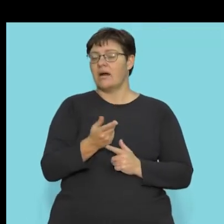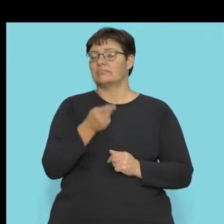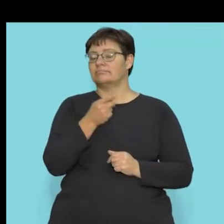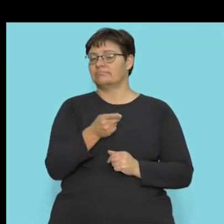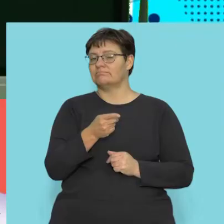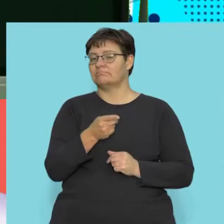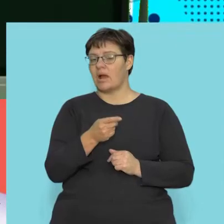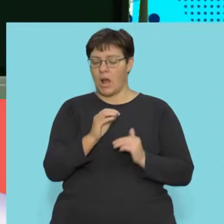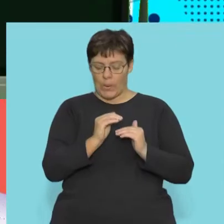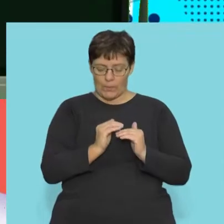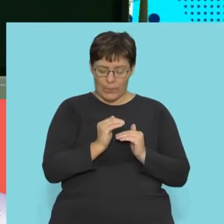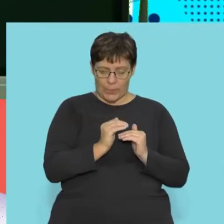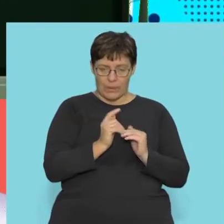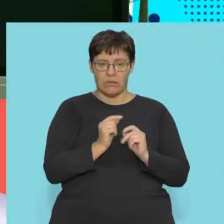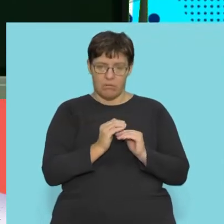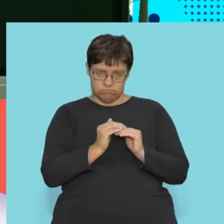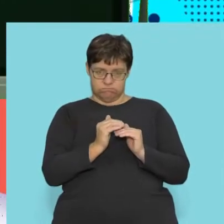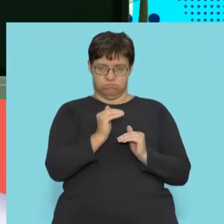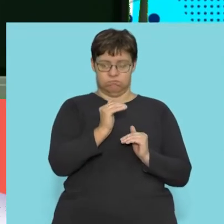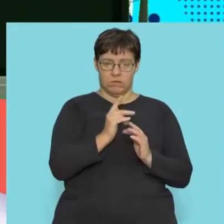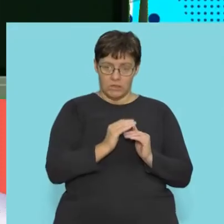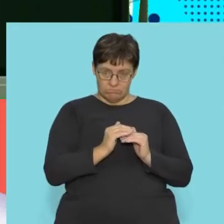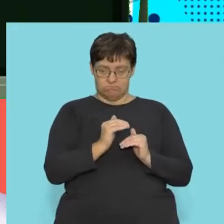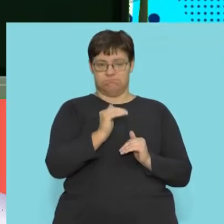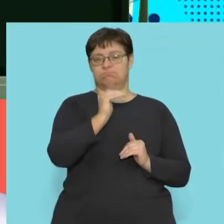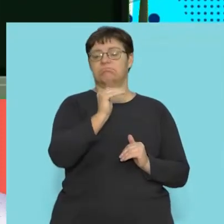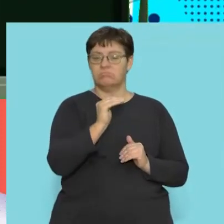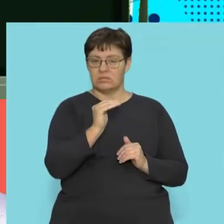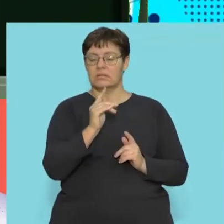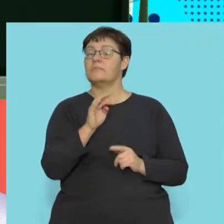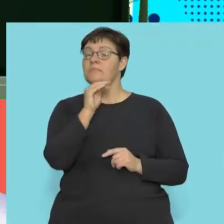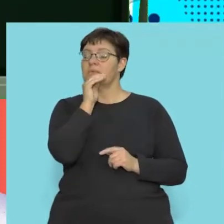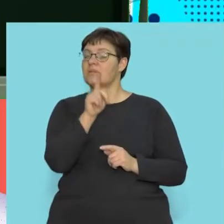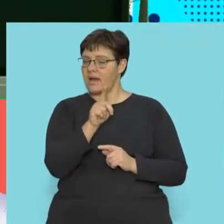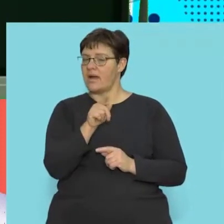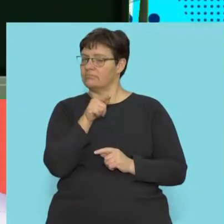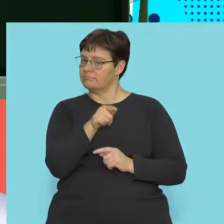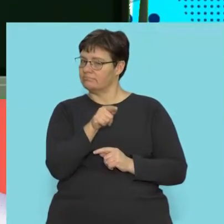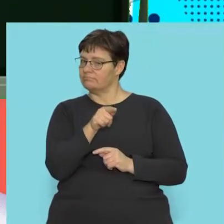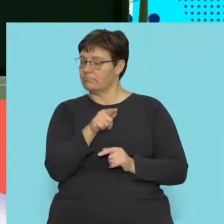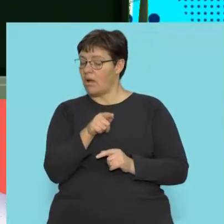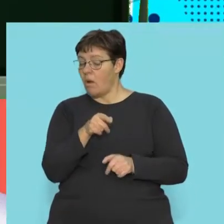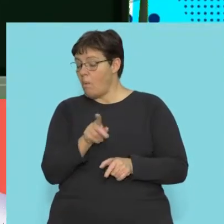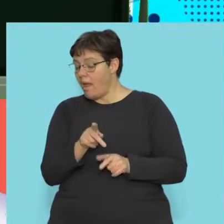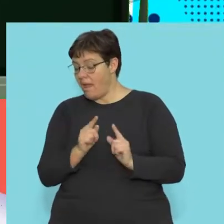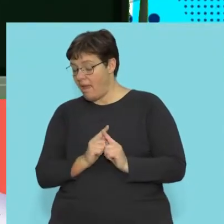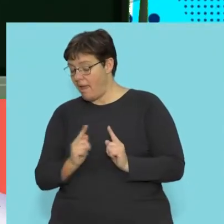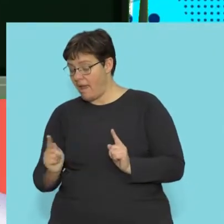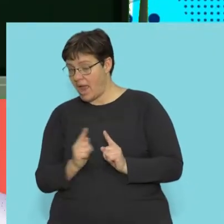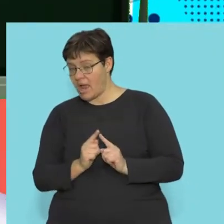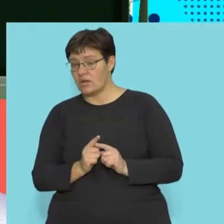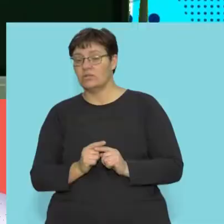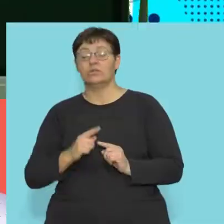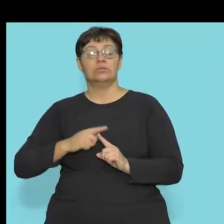of how much the bread has risen. And that often is an indication of whether that method or treatment